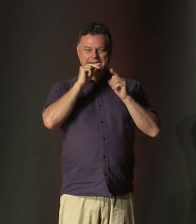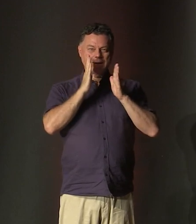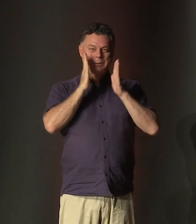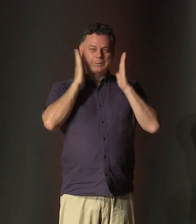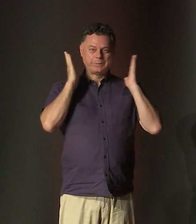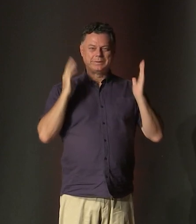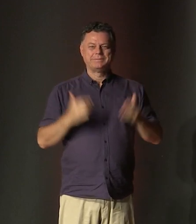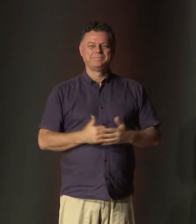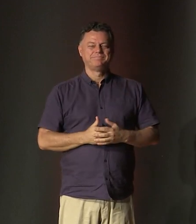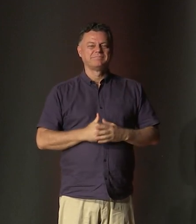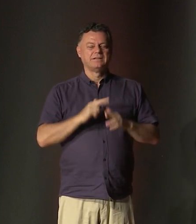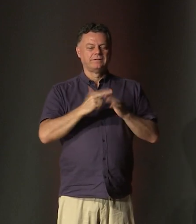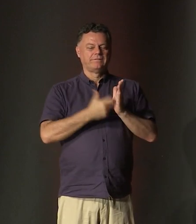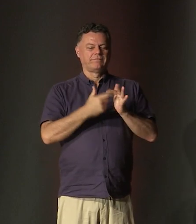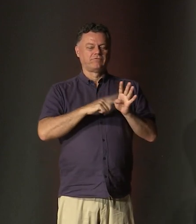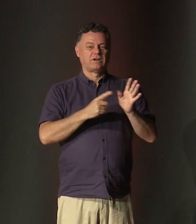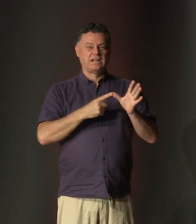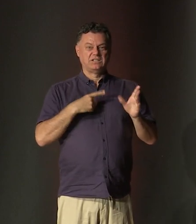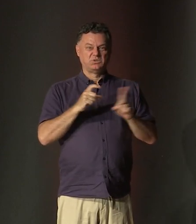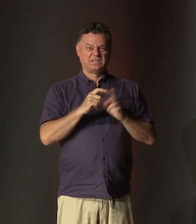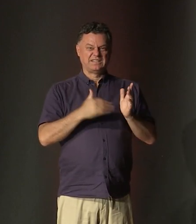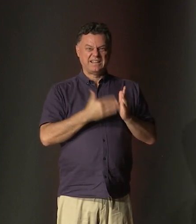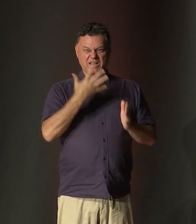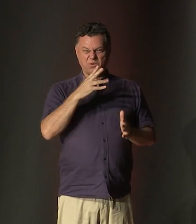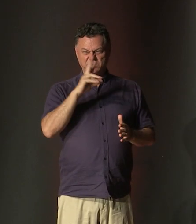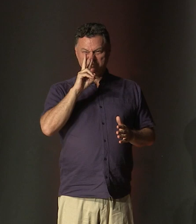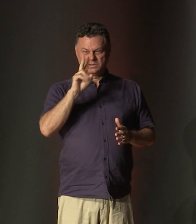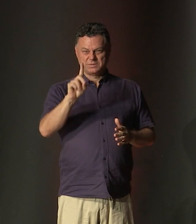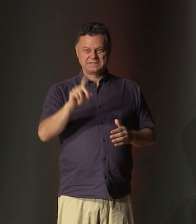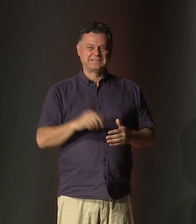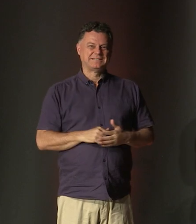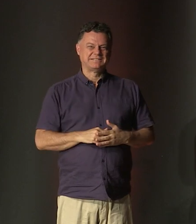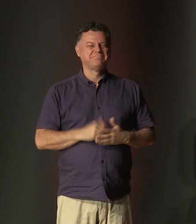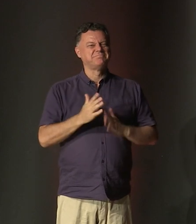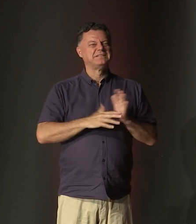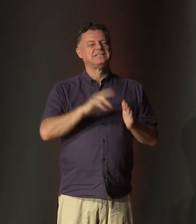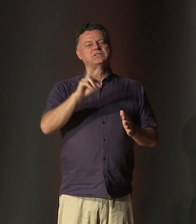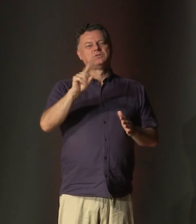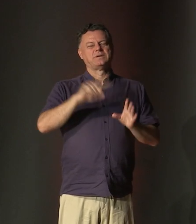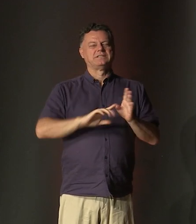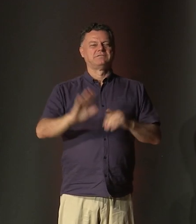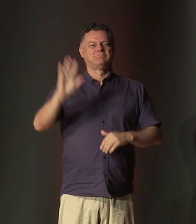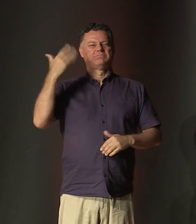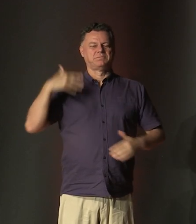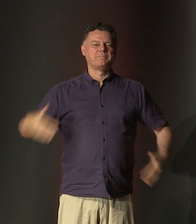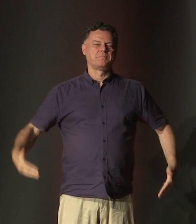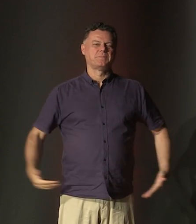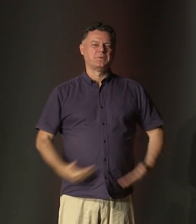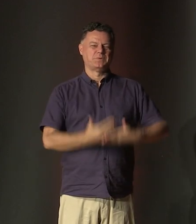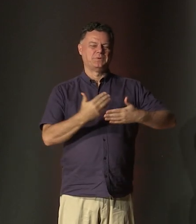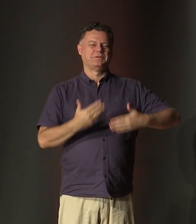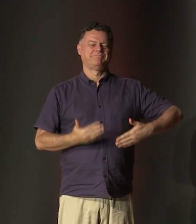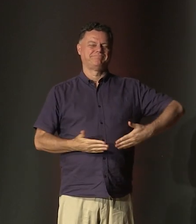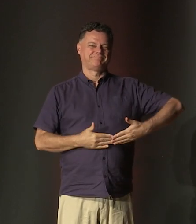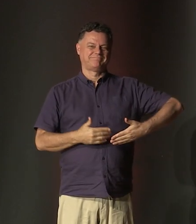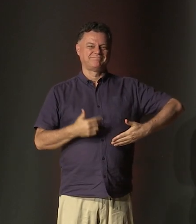Actually, Freya recently turned 21. So it was 21 years ago that she was born.